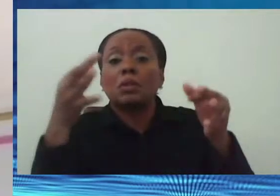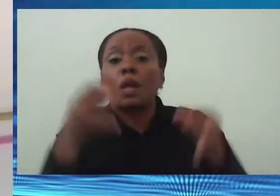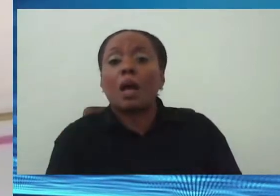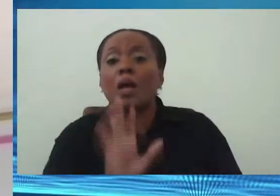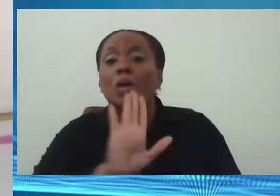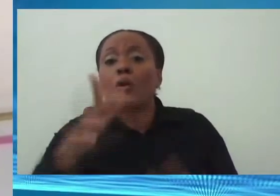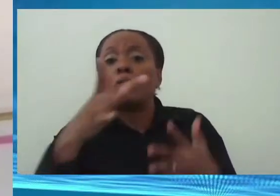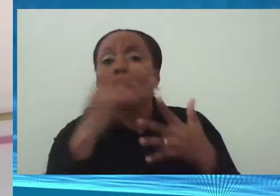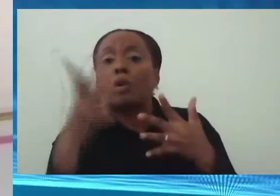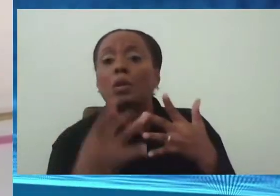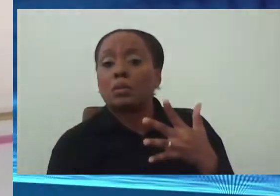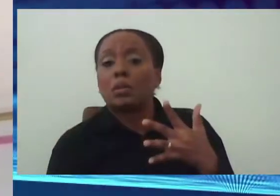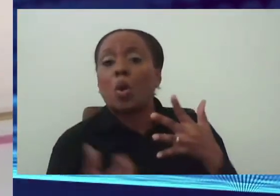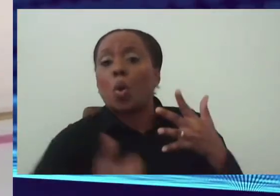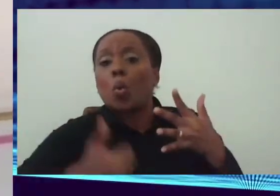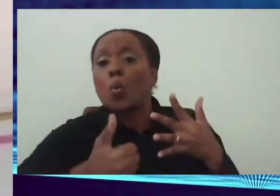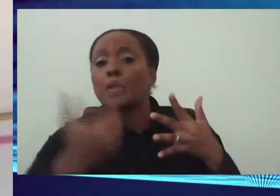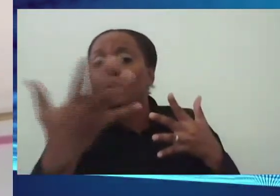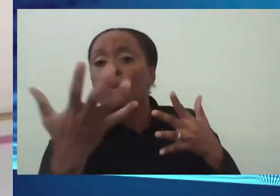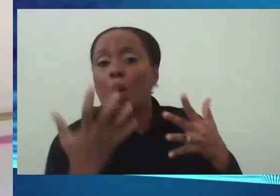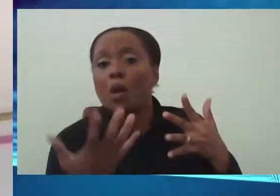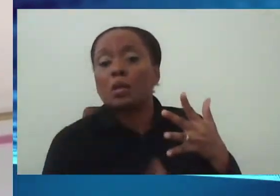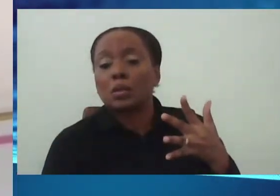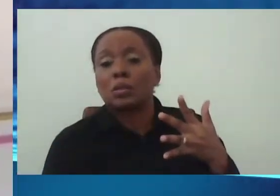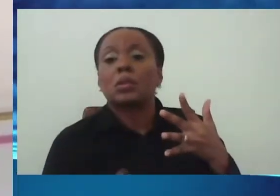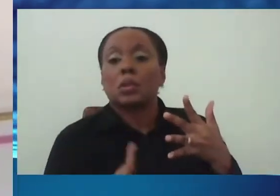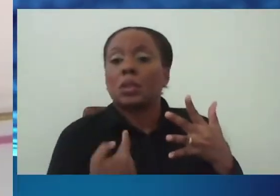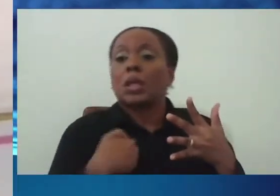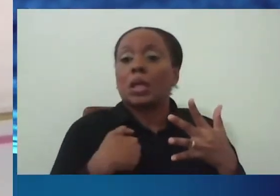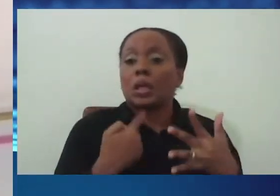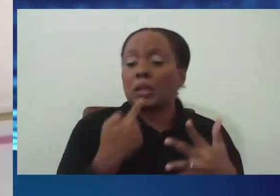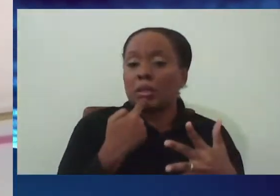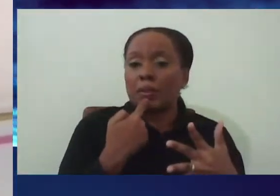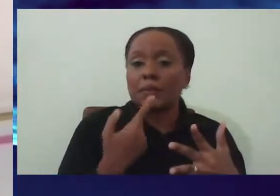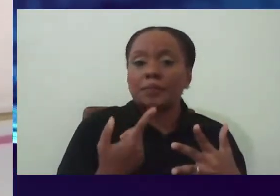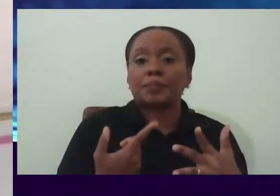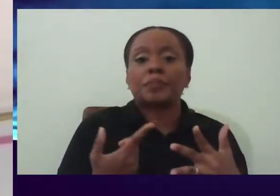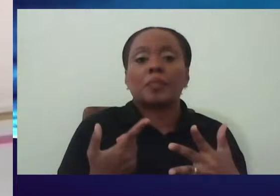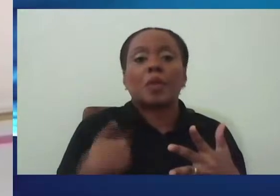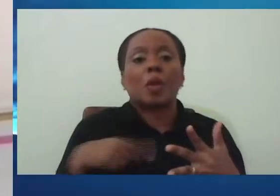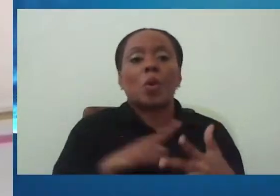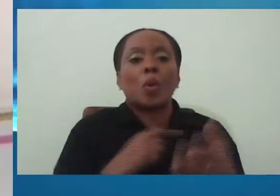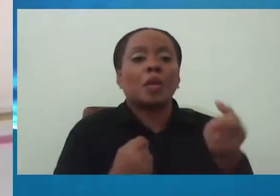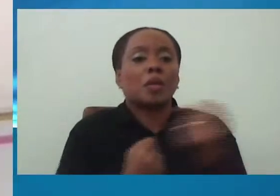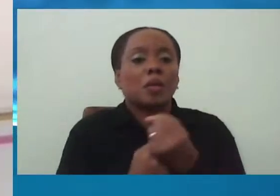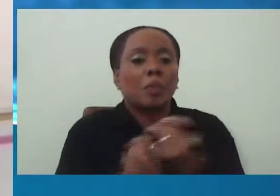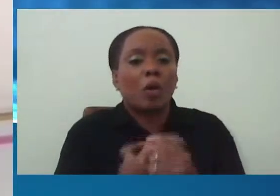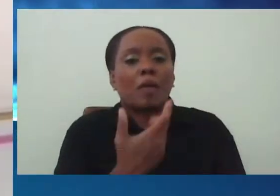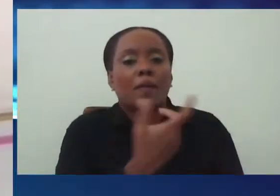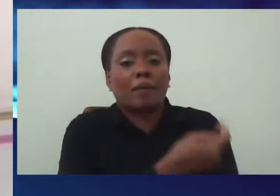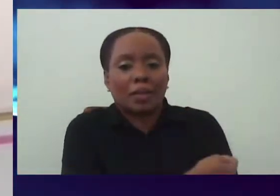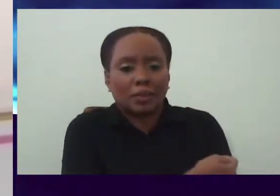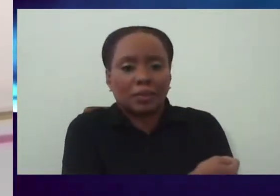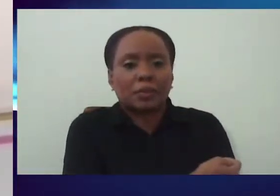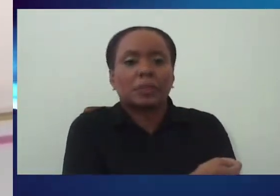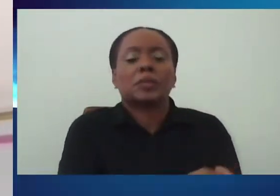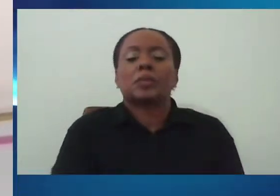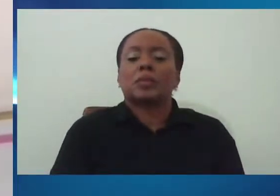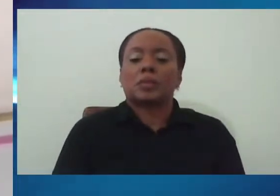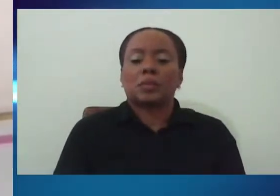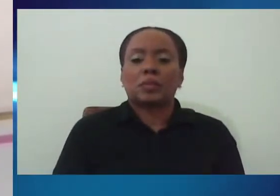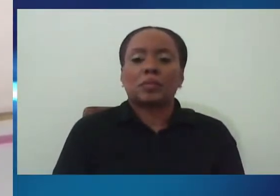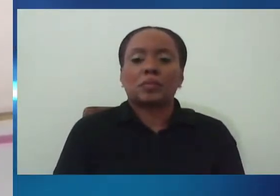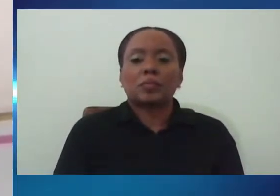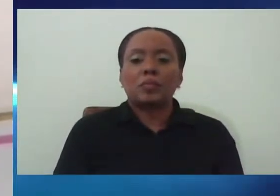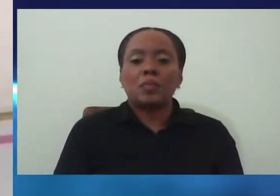And for us advocating, I would say advocating and not mandating, advocating for the use of the vaccine